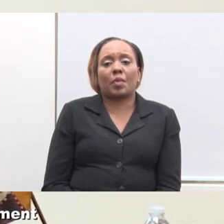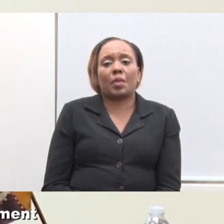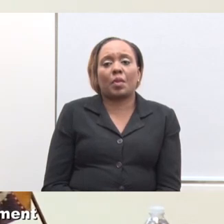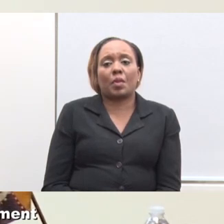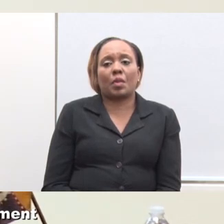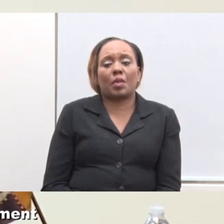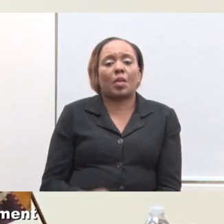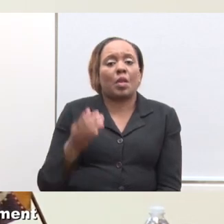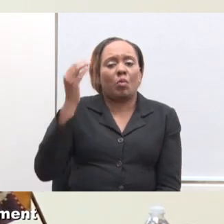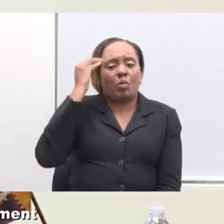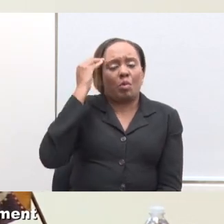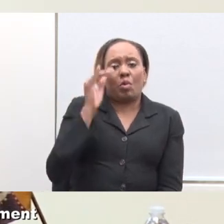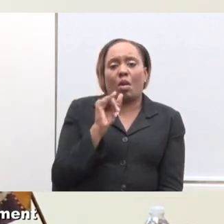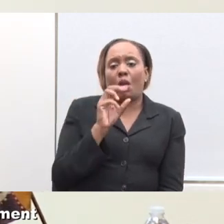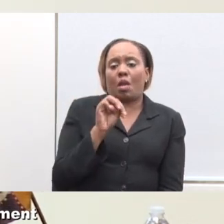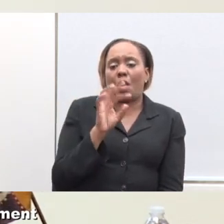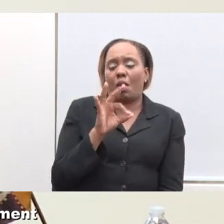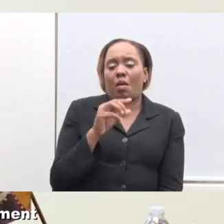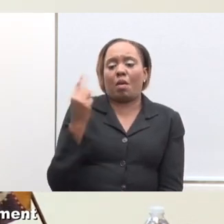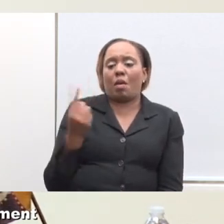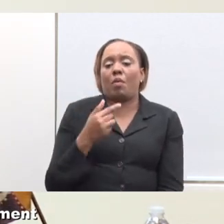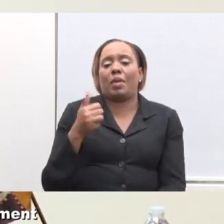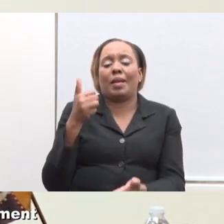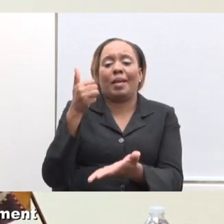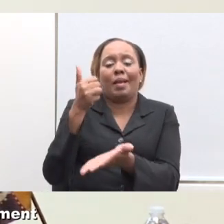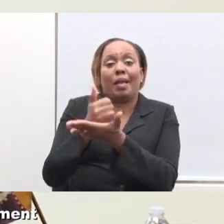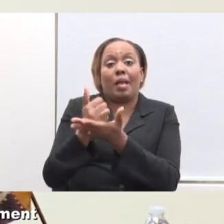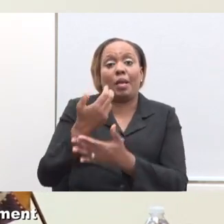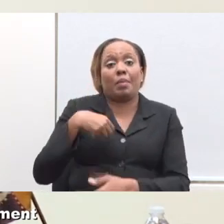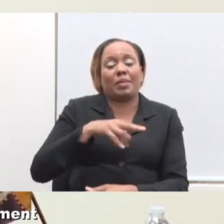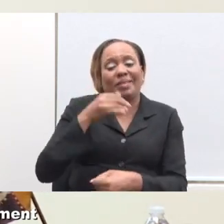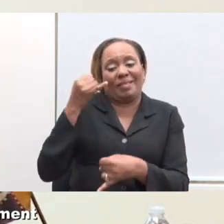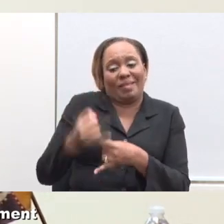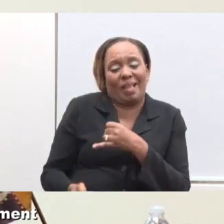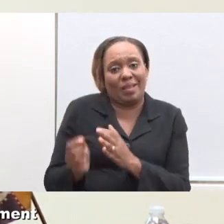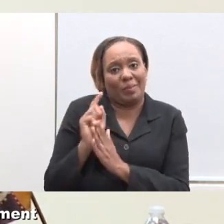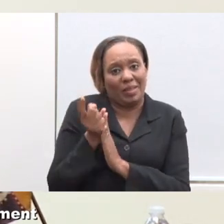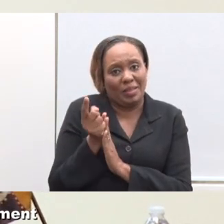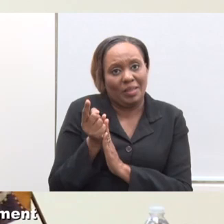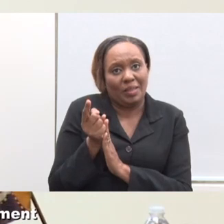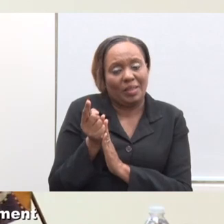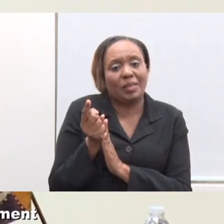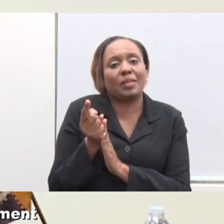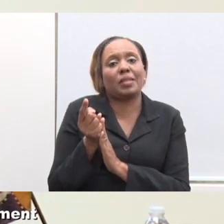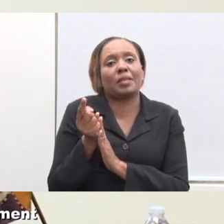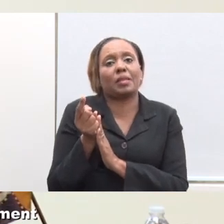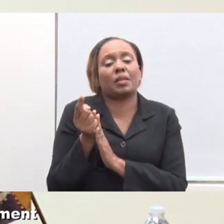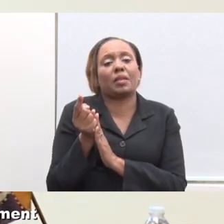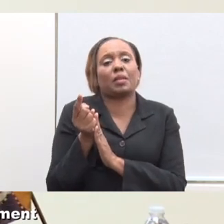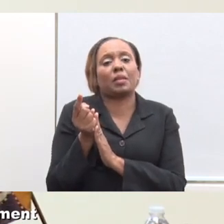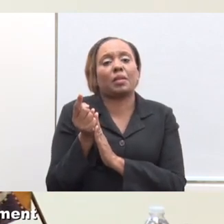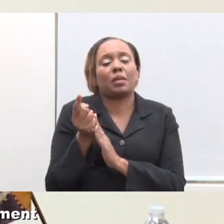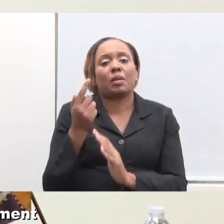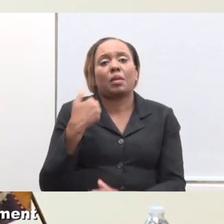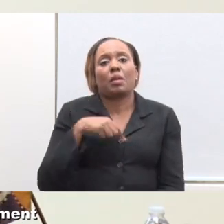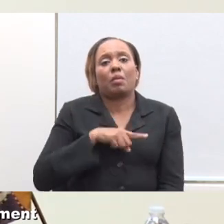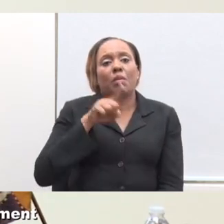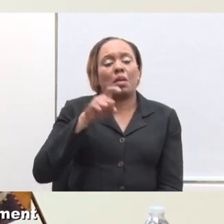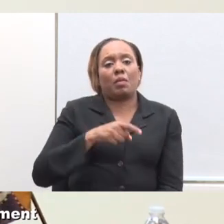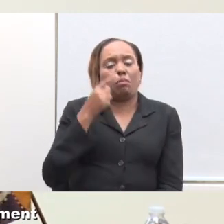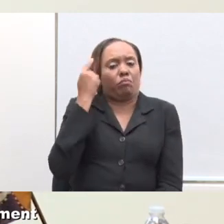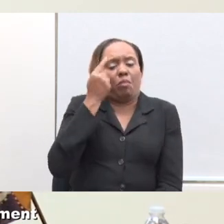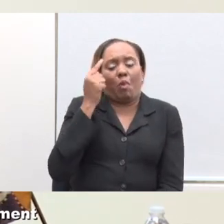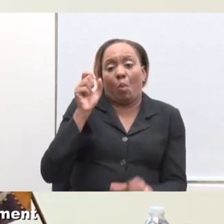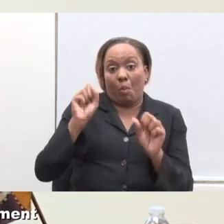last resort, and therefore we can understand insulating them, we may have to start thinking outside of the